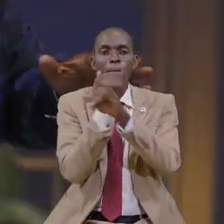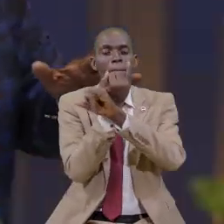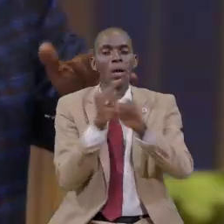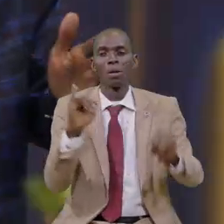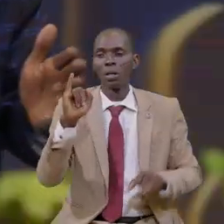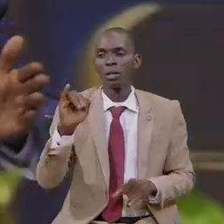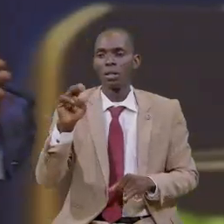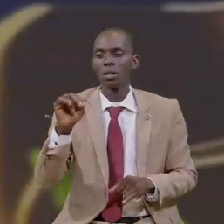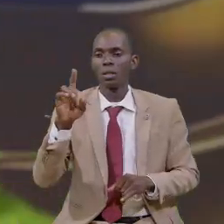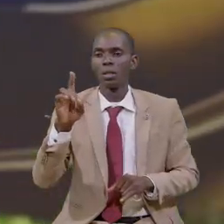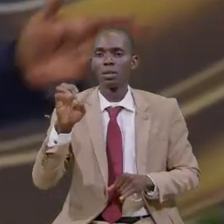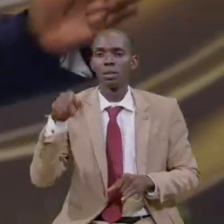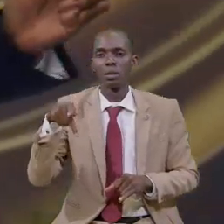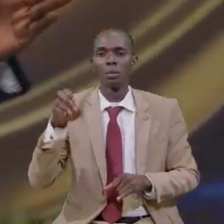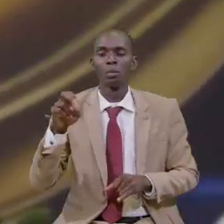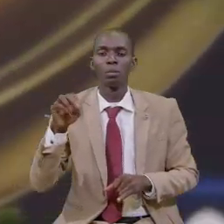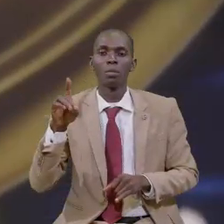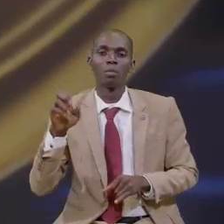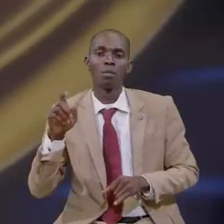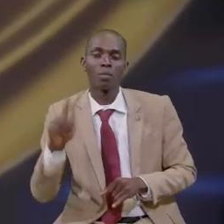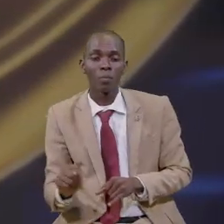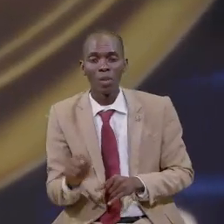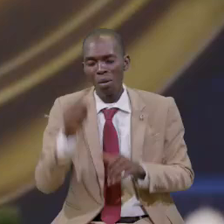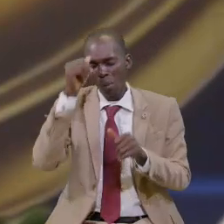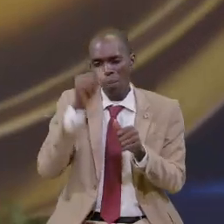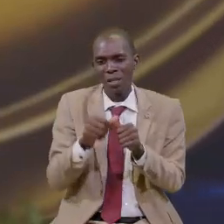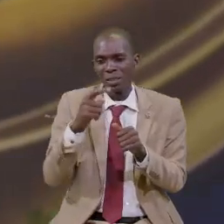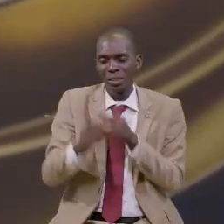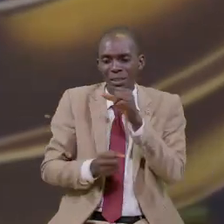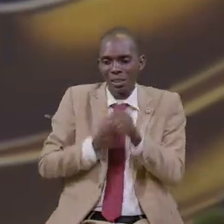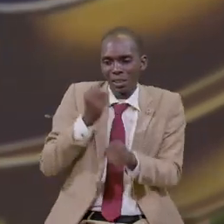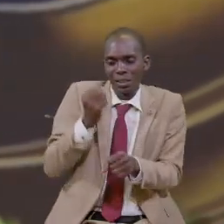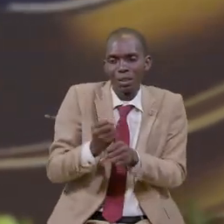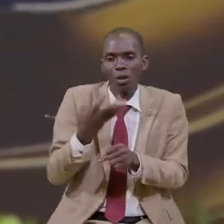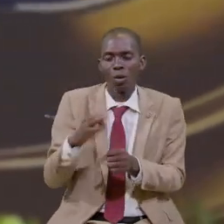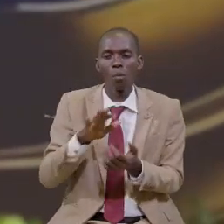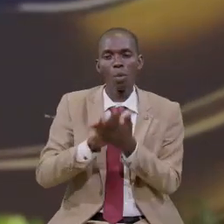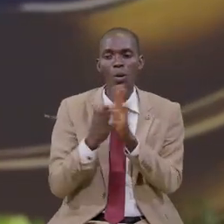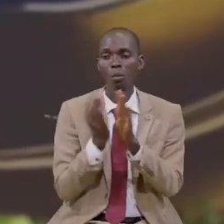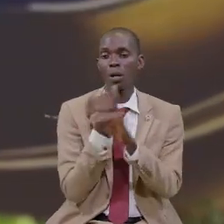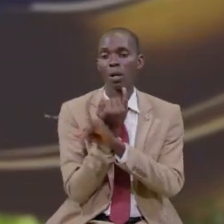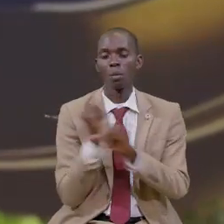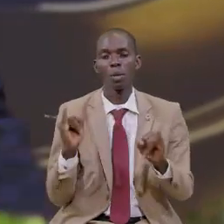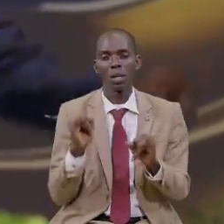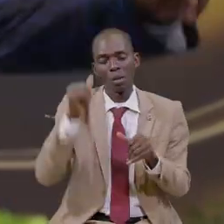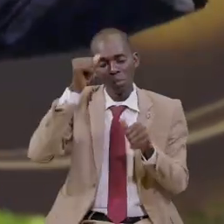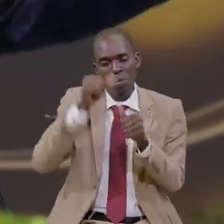remember years immediately following independence. Look at where we were.